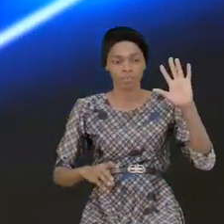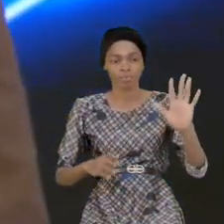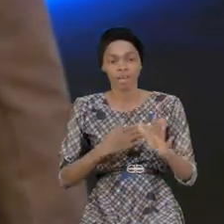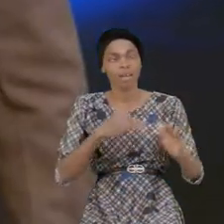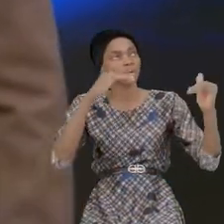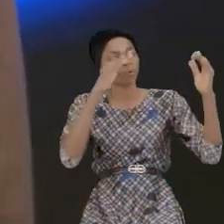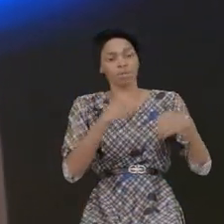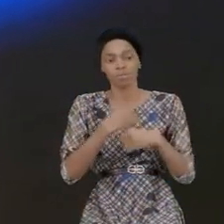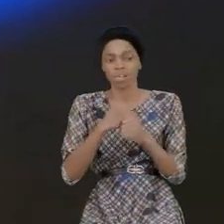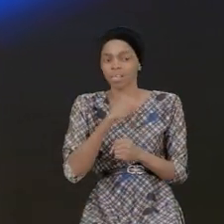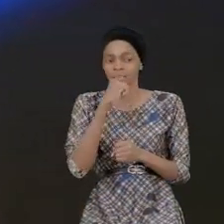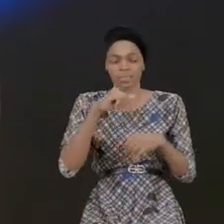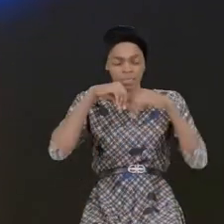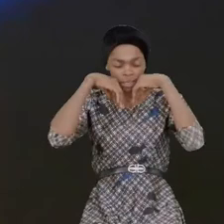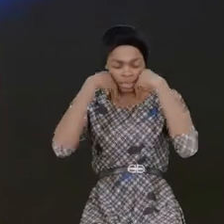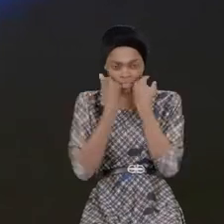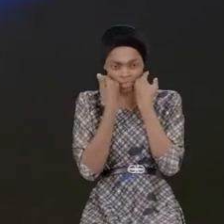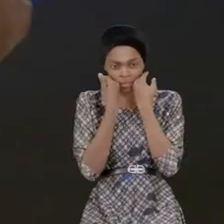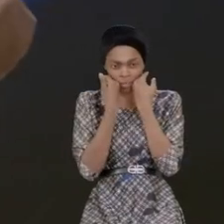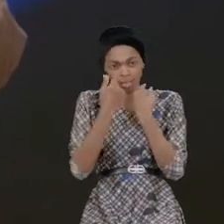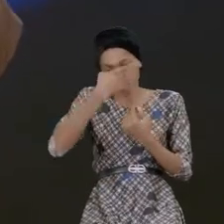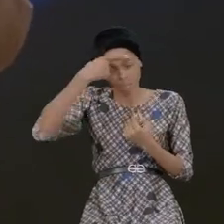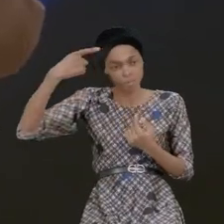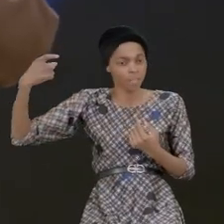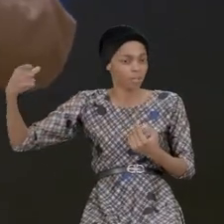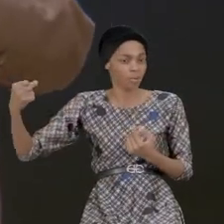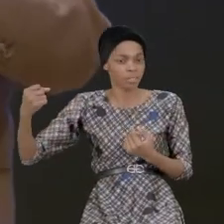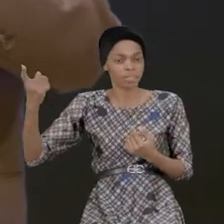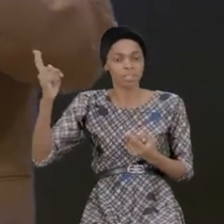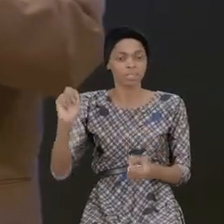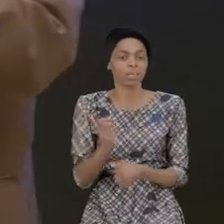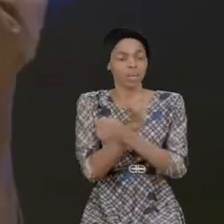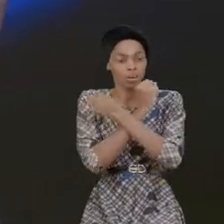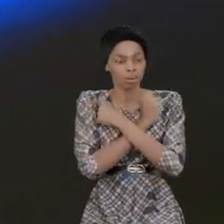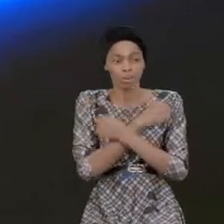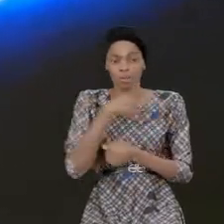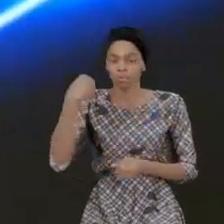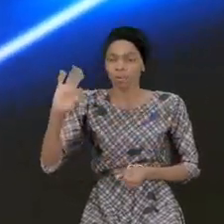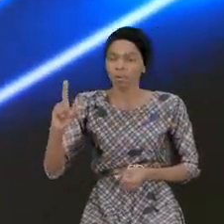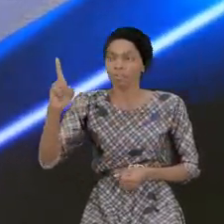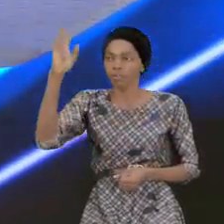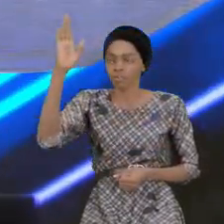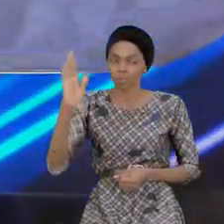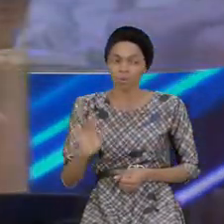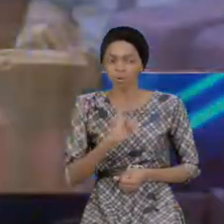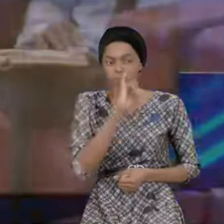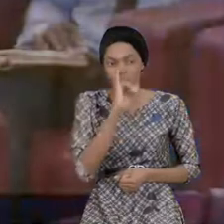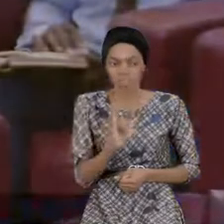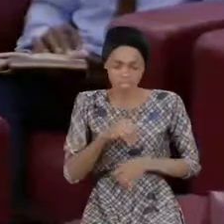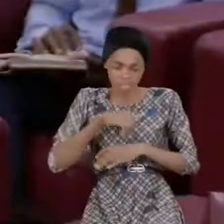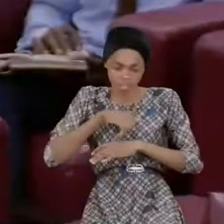hope maketh not ashamed, because the love of God is